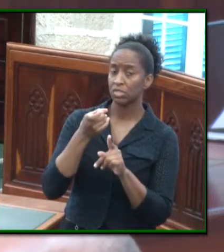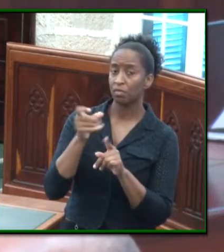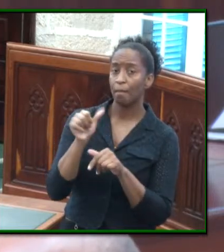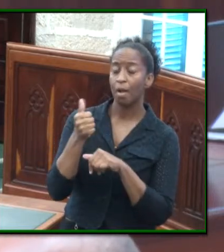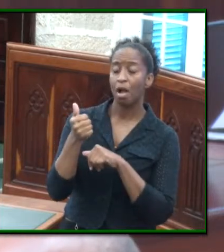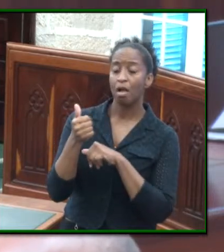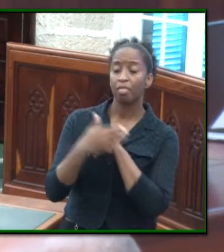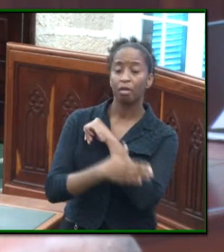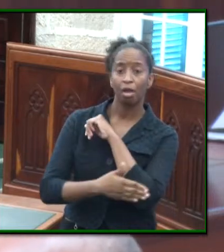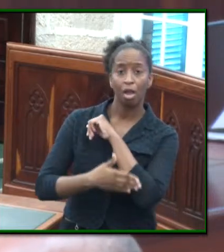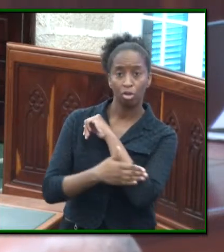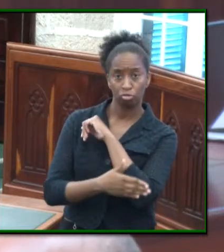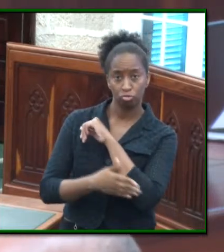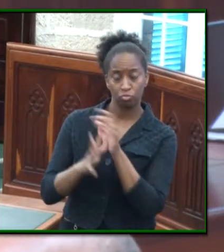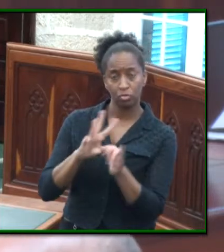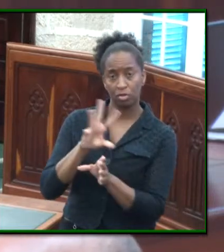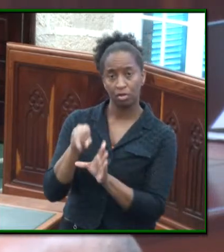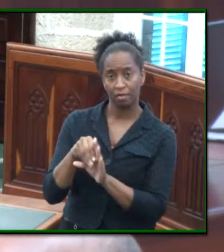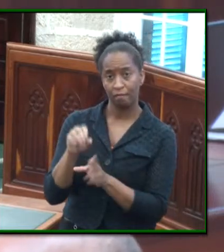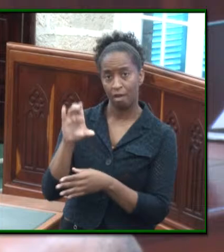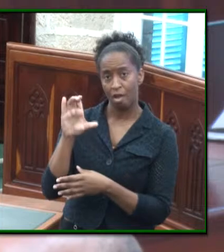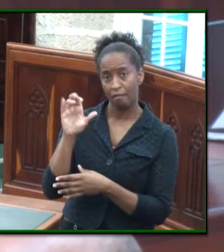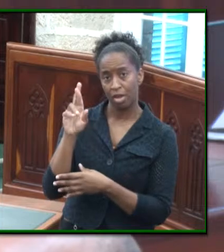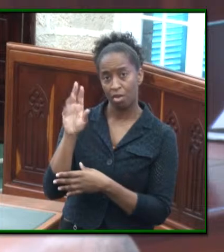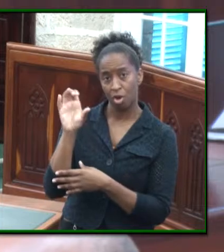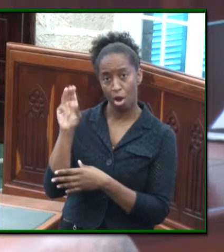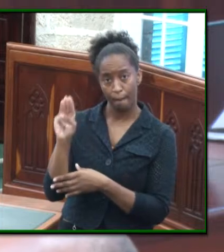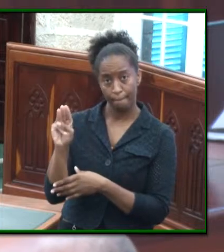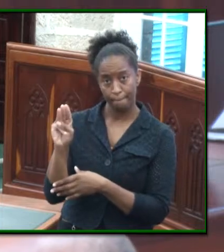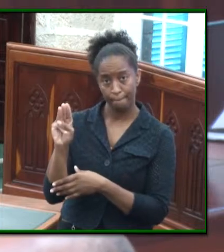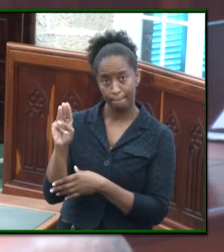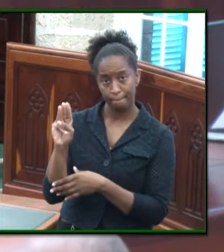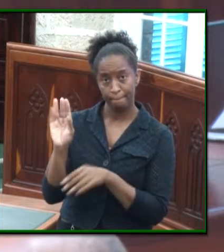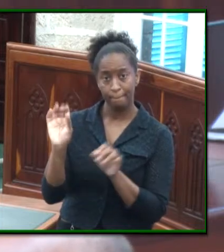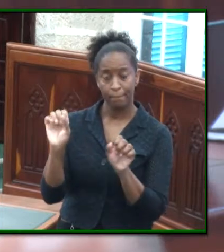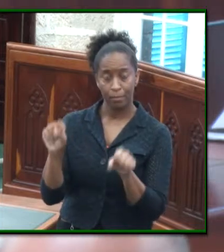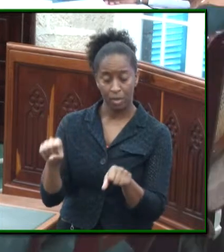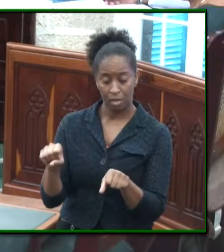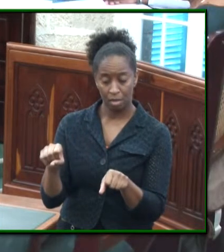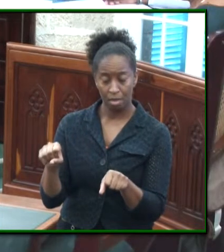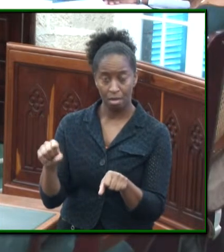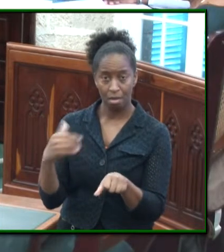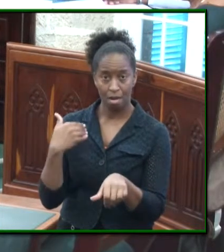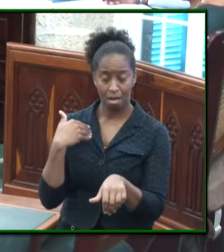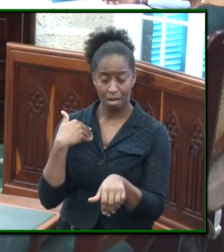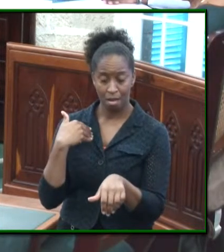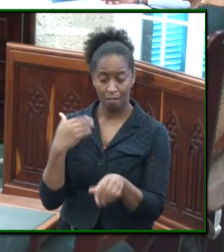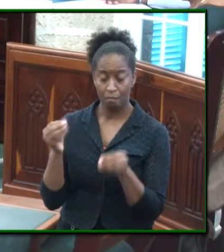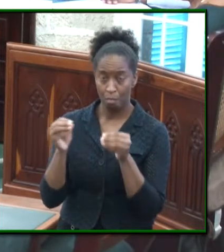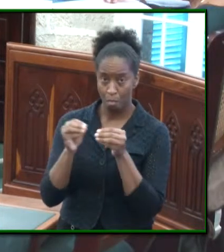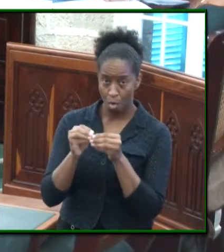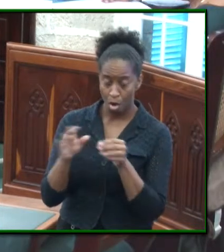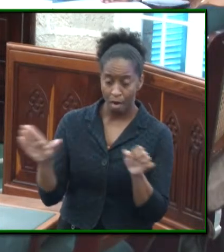to try to boost our numbers in terms of the police force.